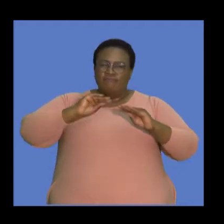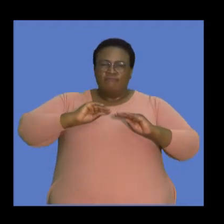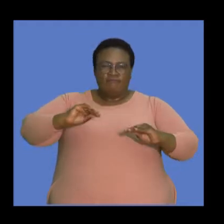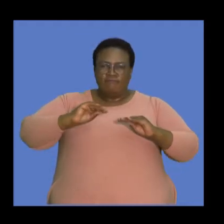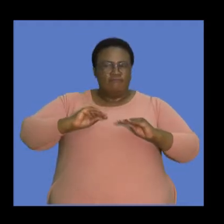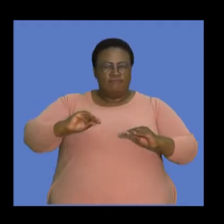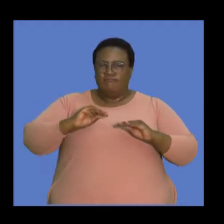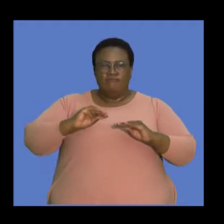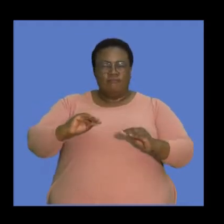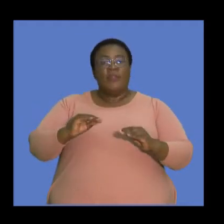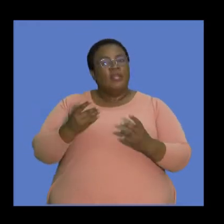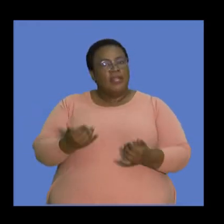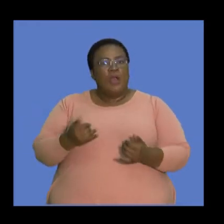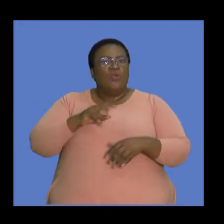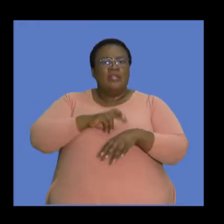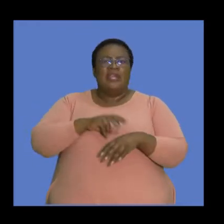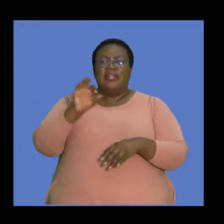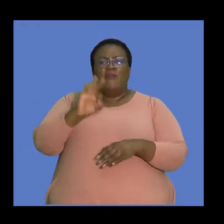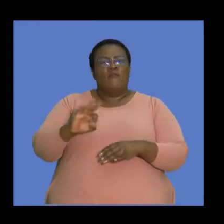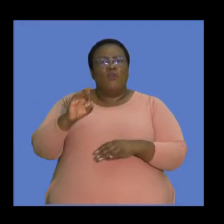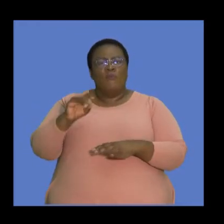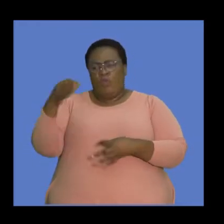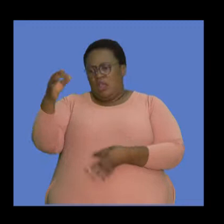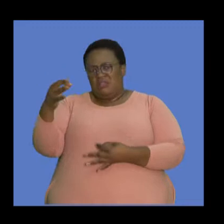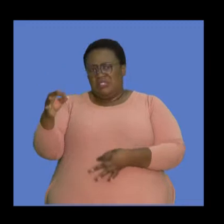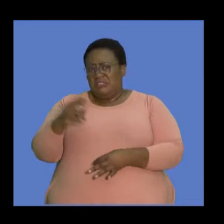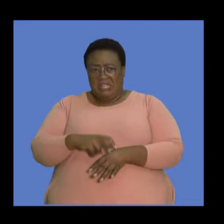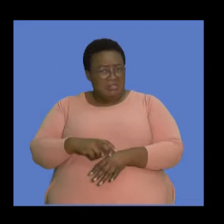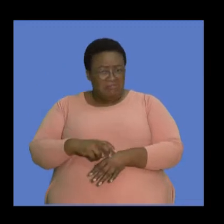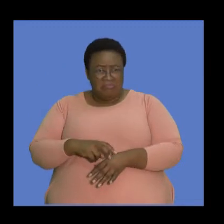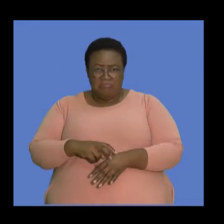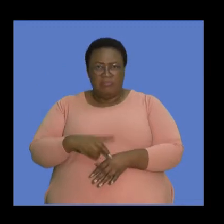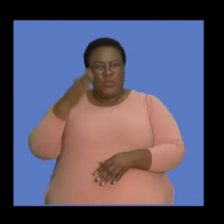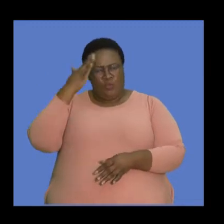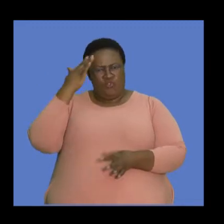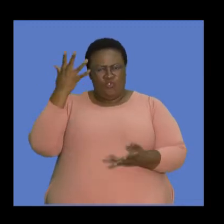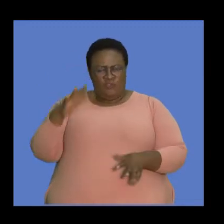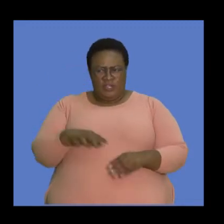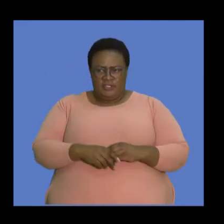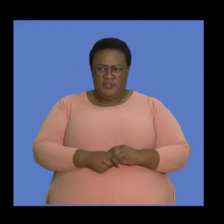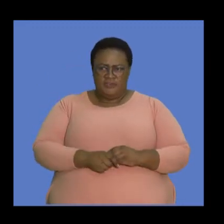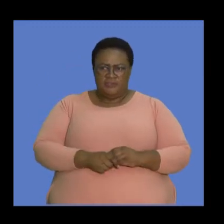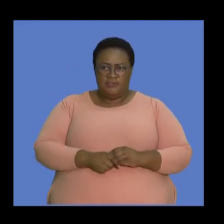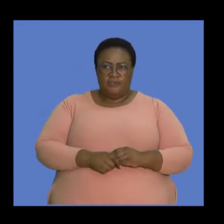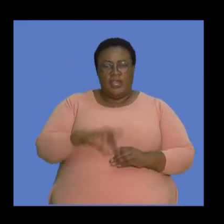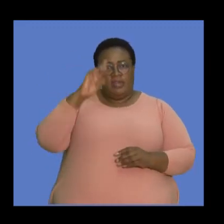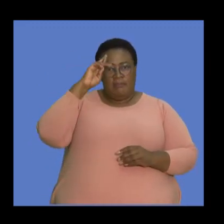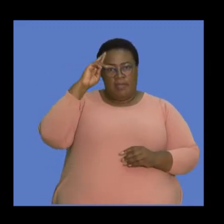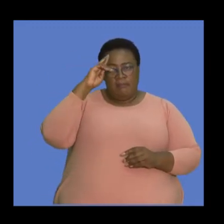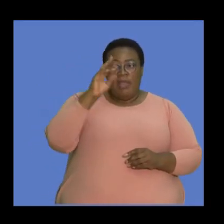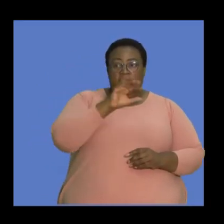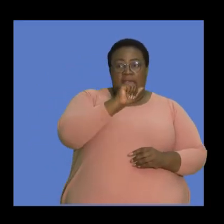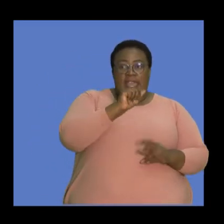You don't really need the formula sheet or to go to your textbook anymore. Remember, the A value is normally what you call